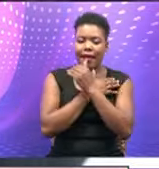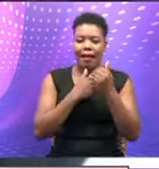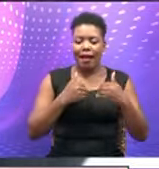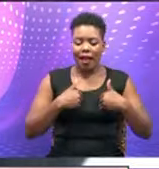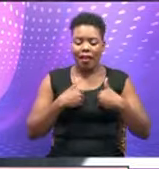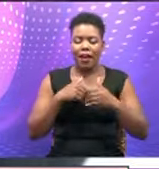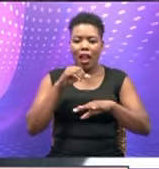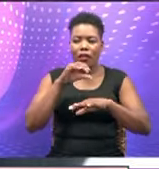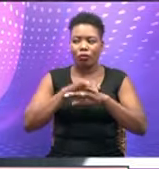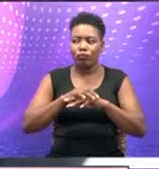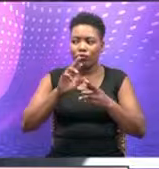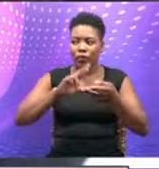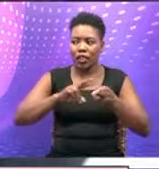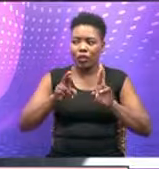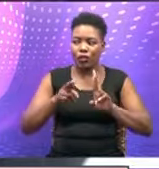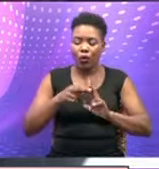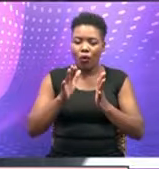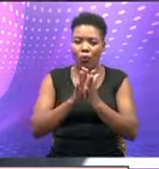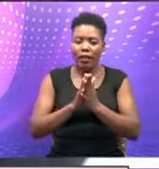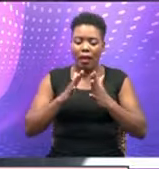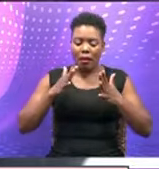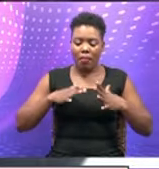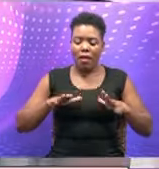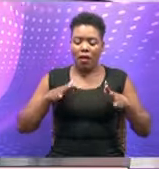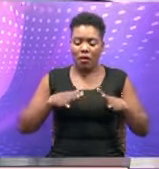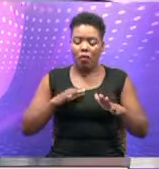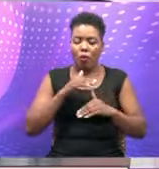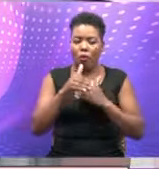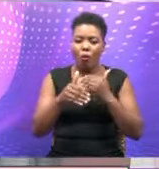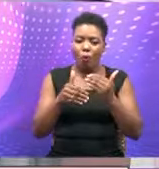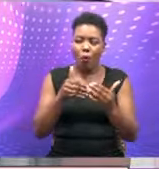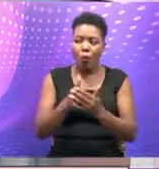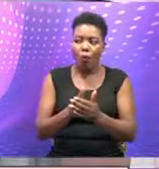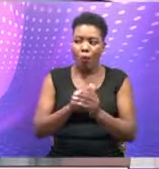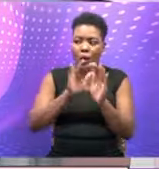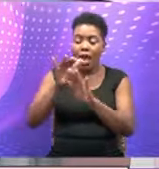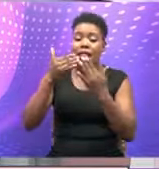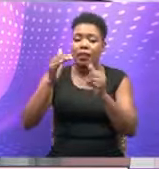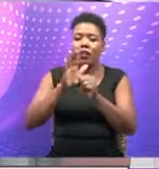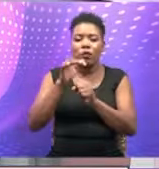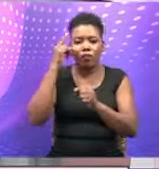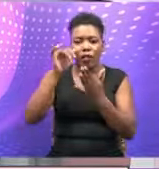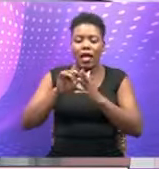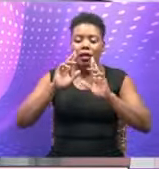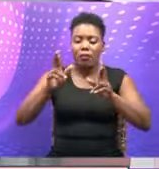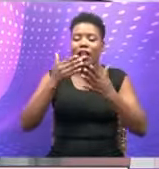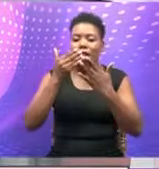good relations with people of all kadas.